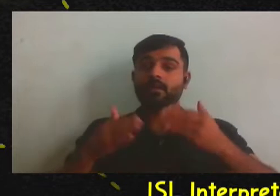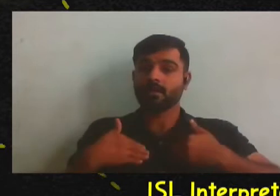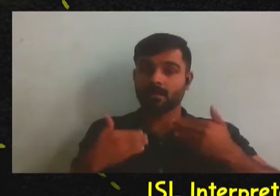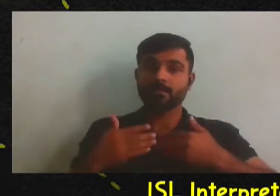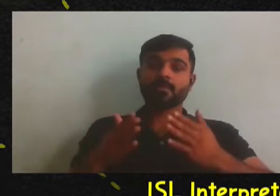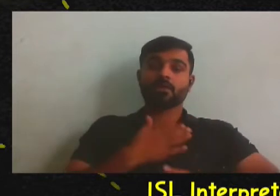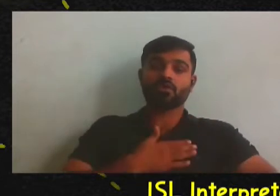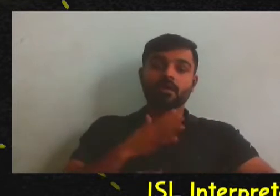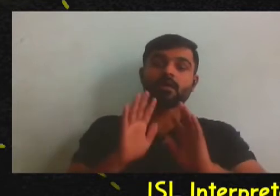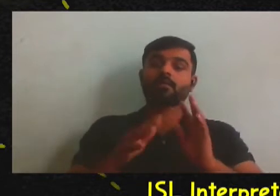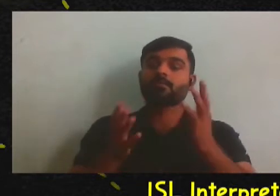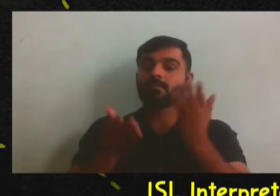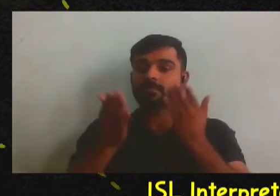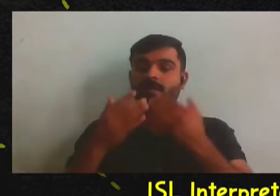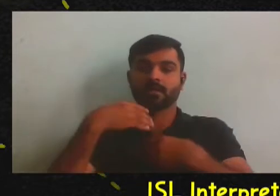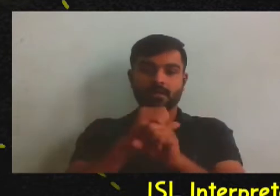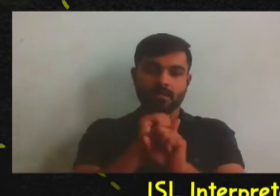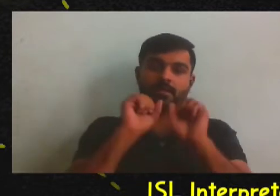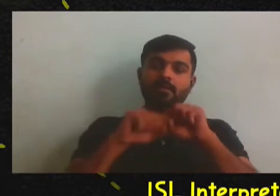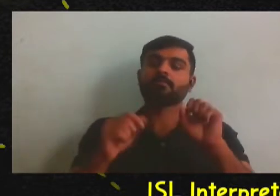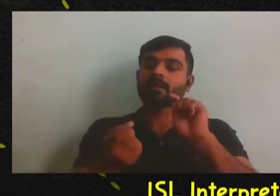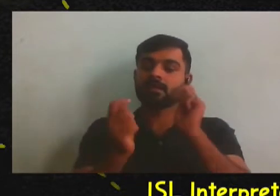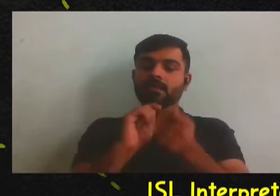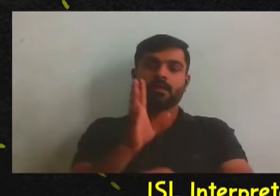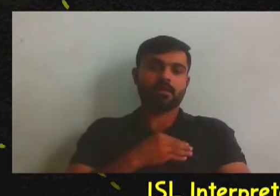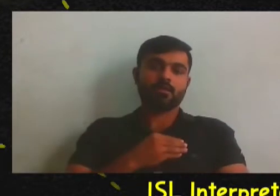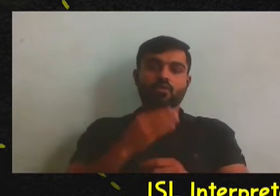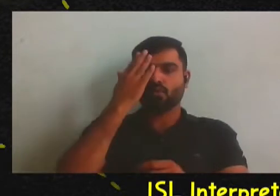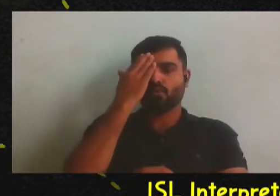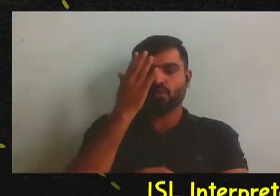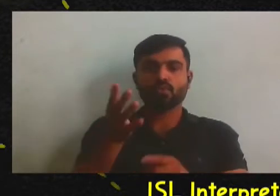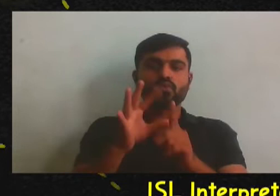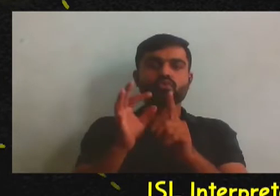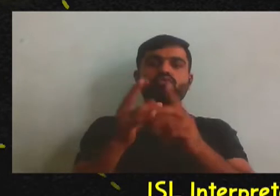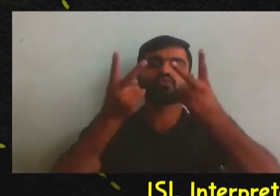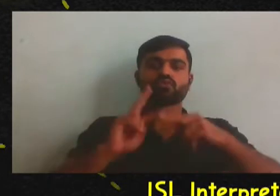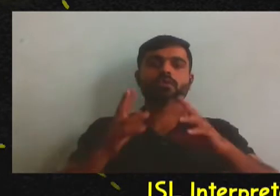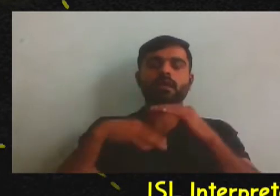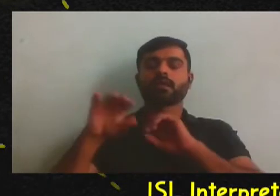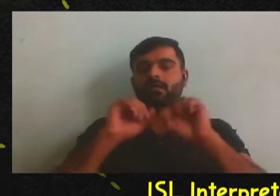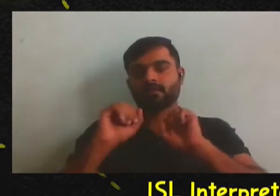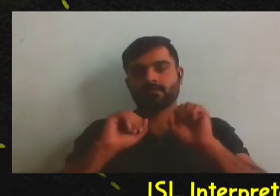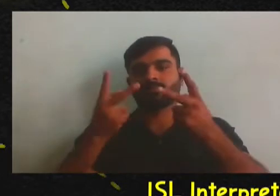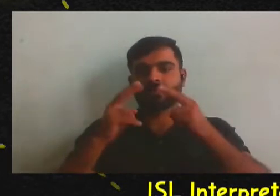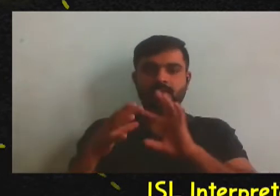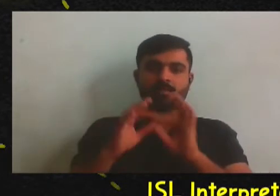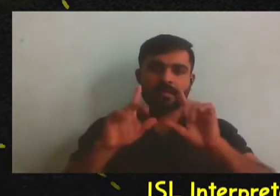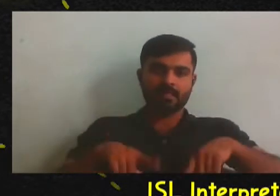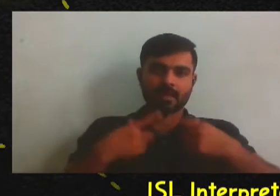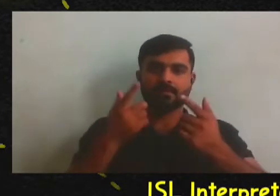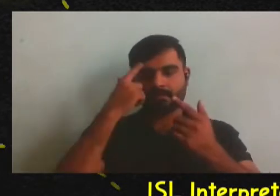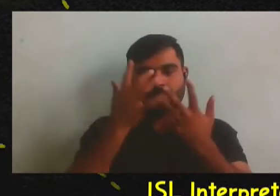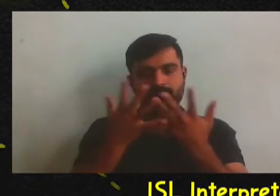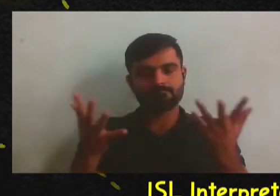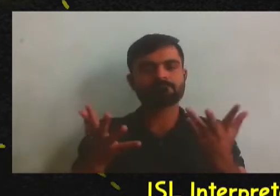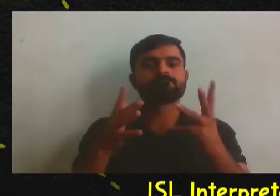joy, of, maybe getting rid of their fears, and who knows what that translates into in their own intimate lives. And I think that gives